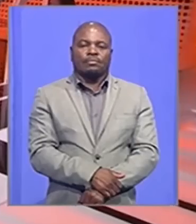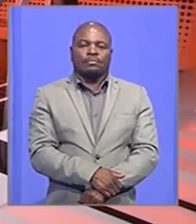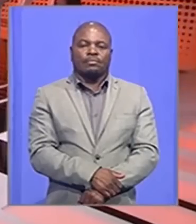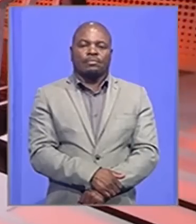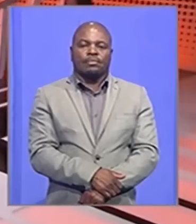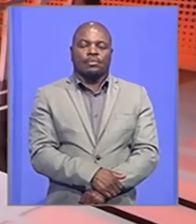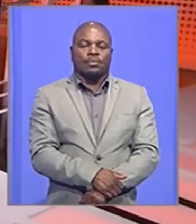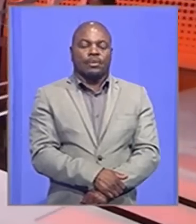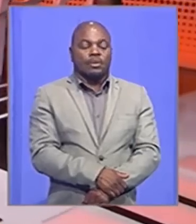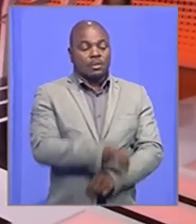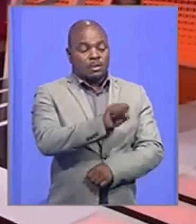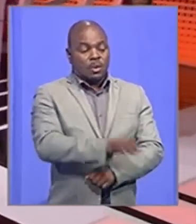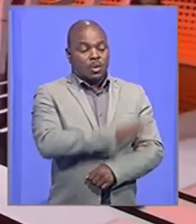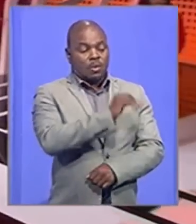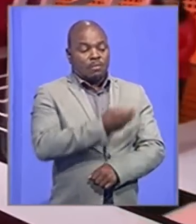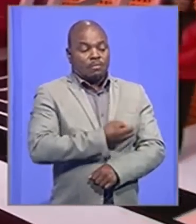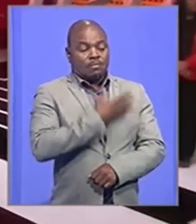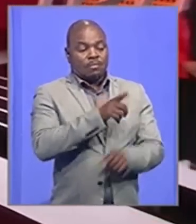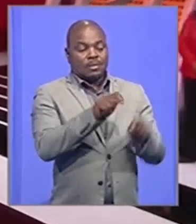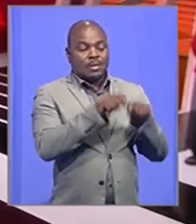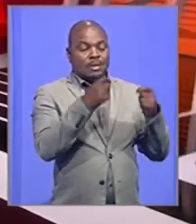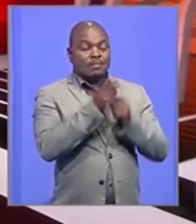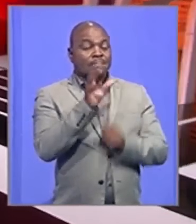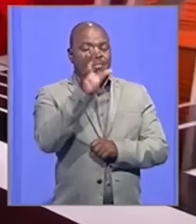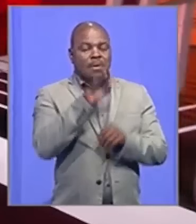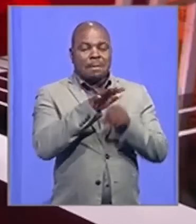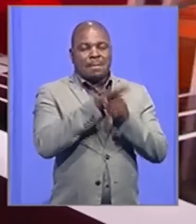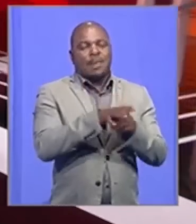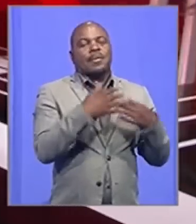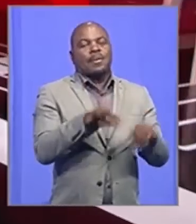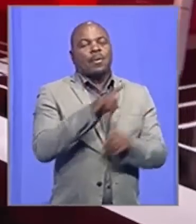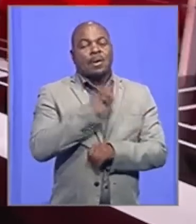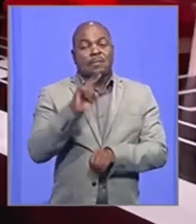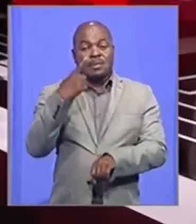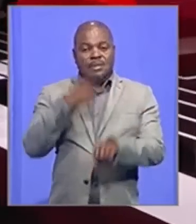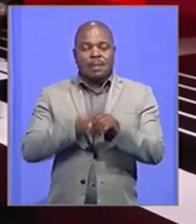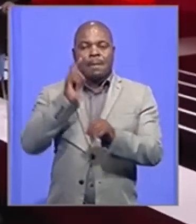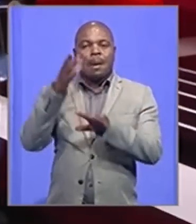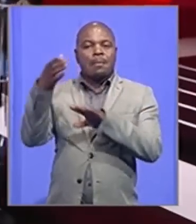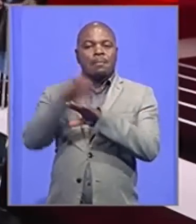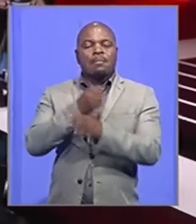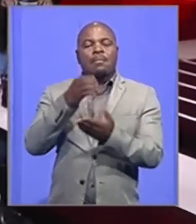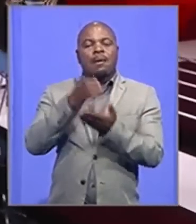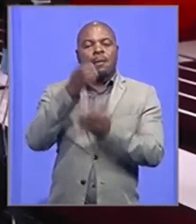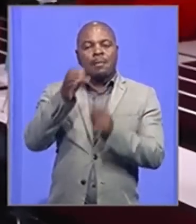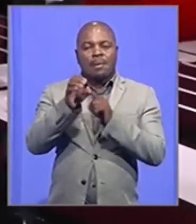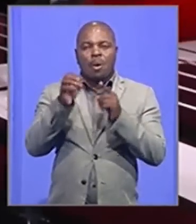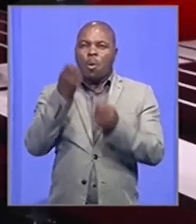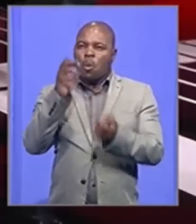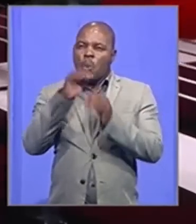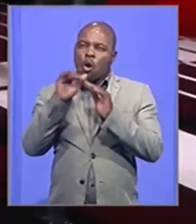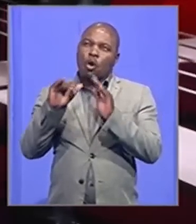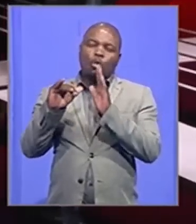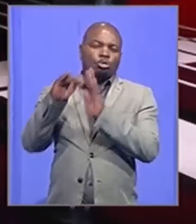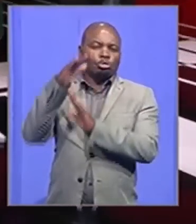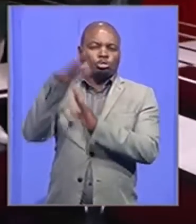The Proteas ba tlile go nna ka fa tlase ga kgatelelo ya go fenya tournament le kgetlo lwa ntlha le go fitlhelela kwa maemong a kwa